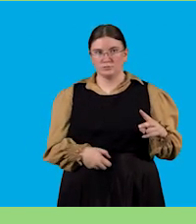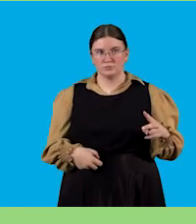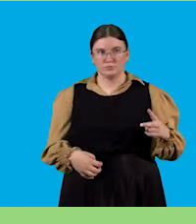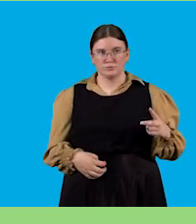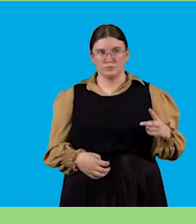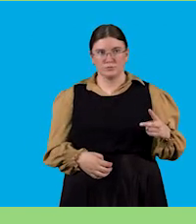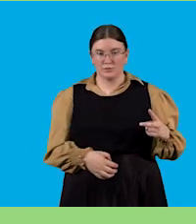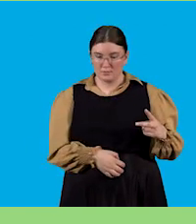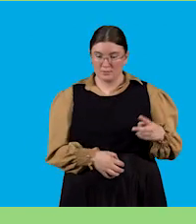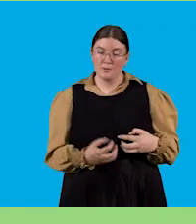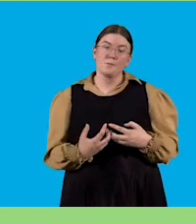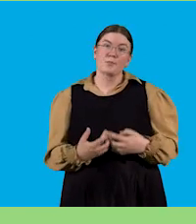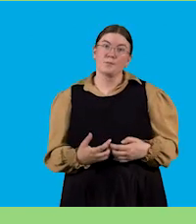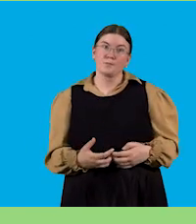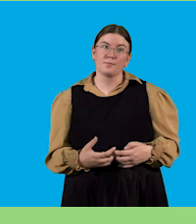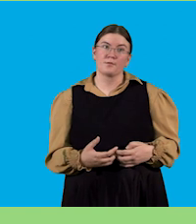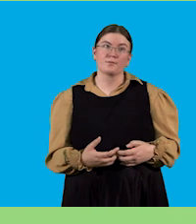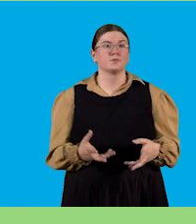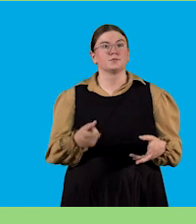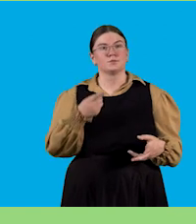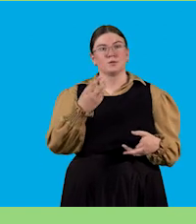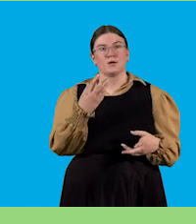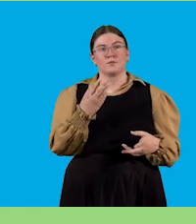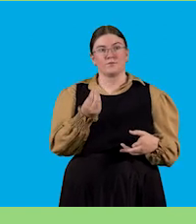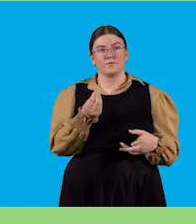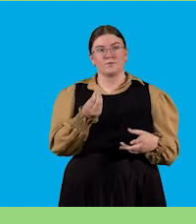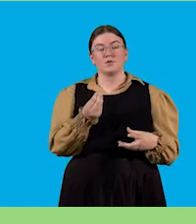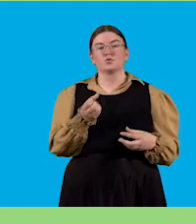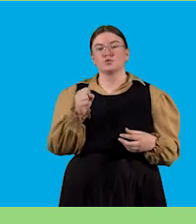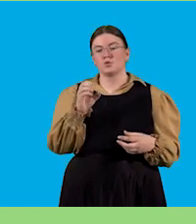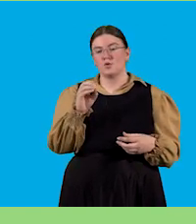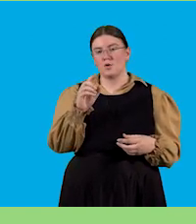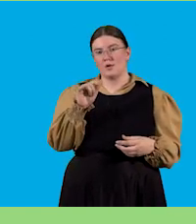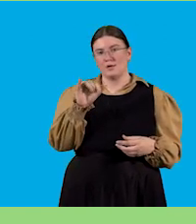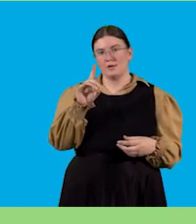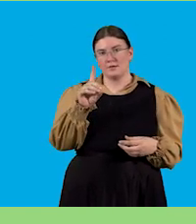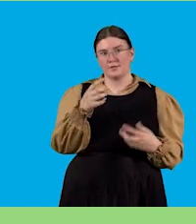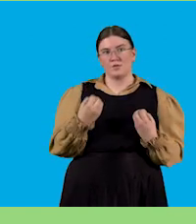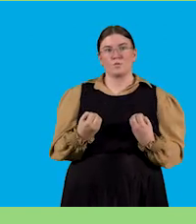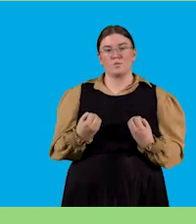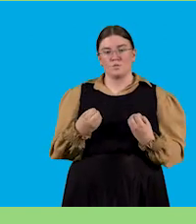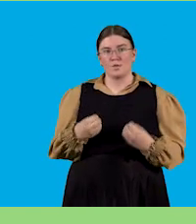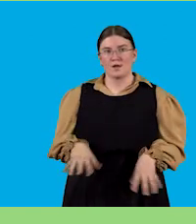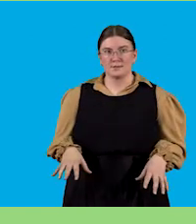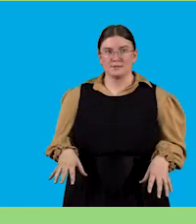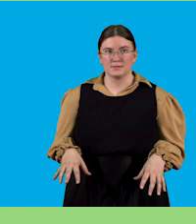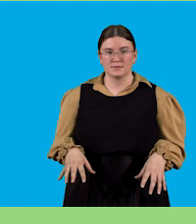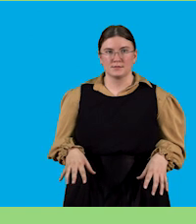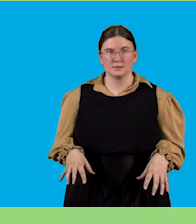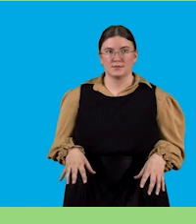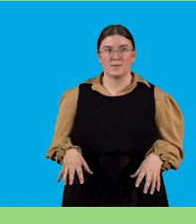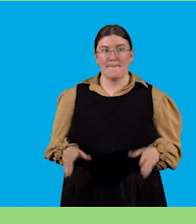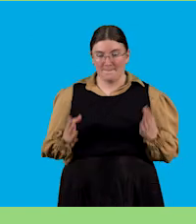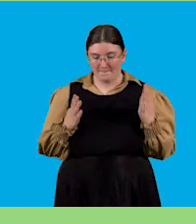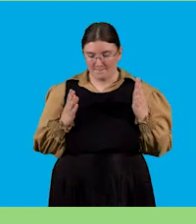process of egestion? Here you have undigested solid waste that is removed from the